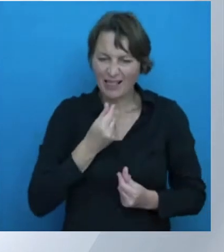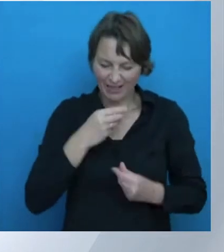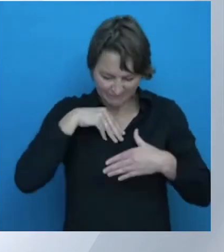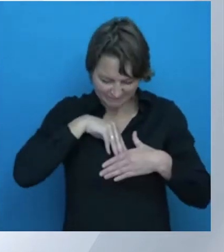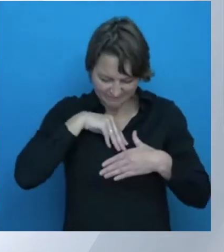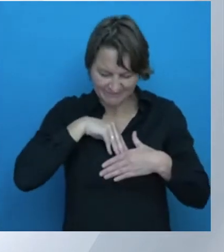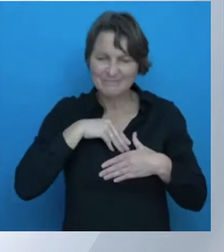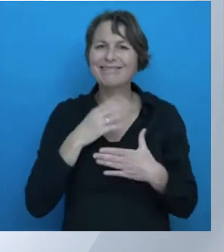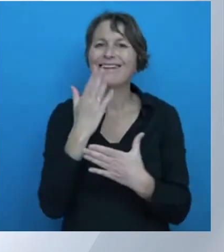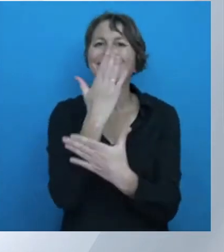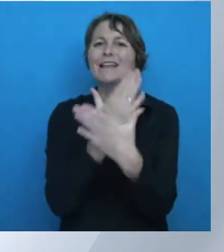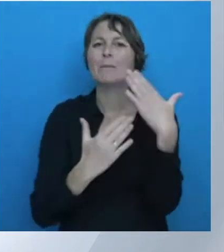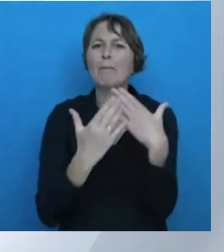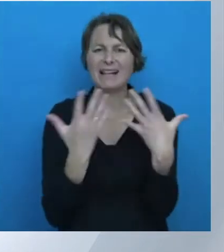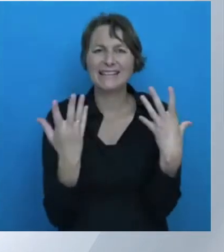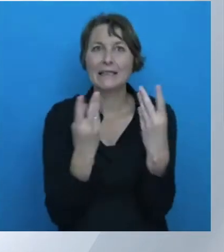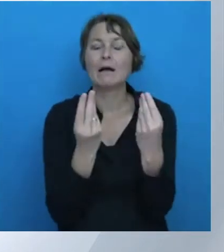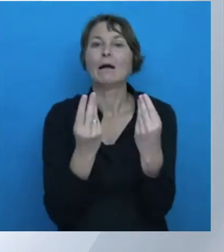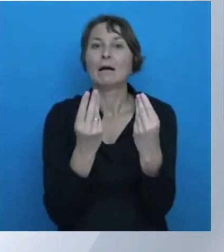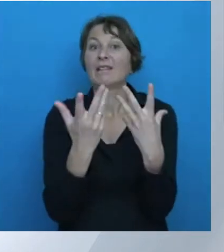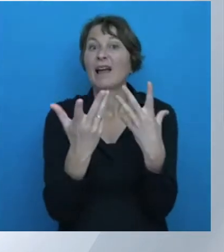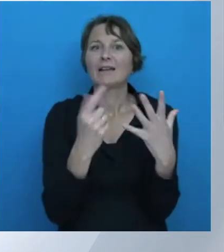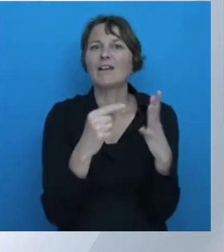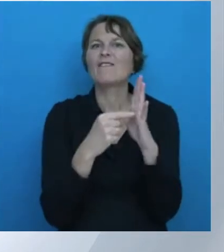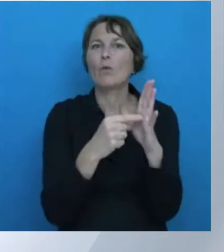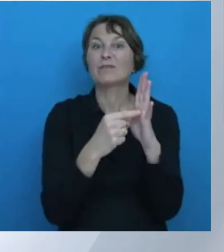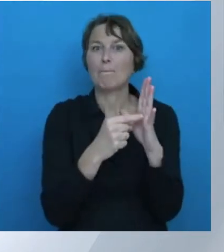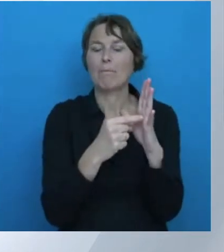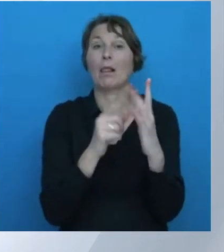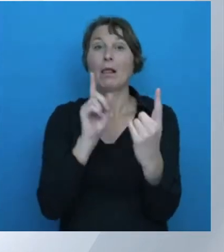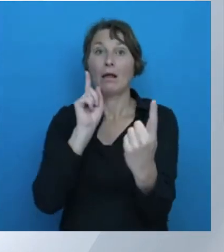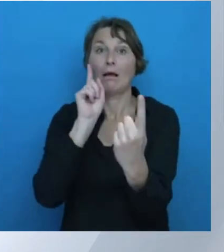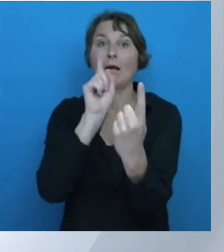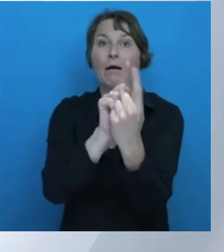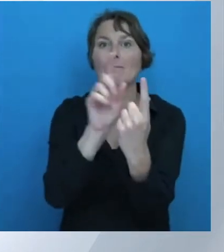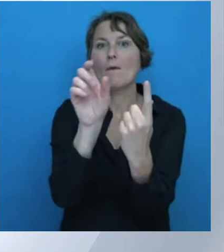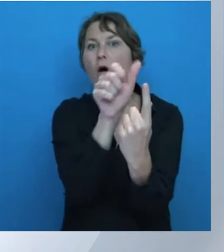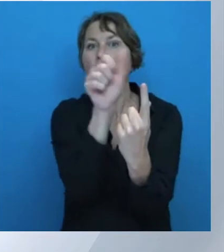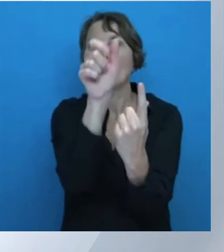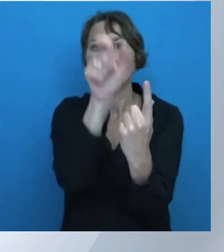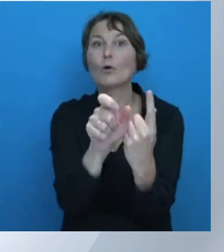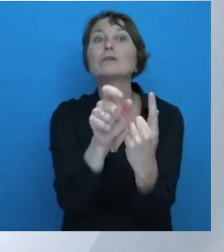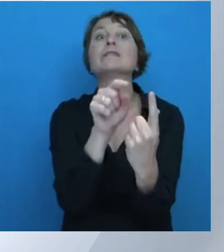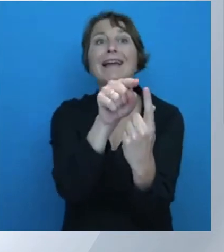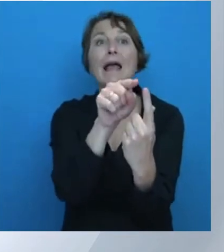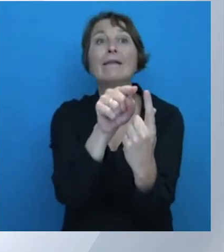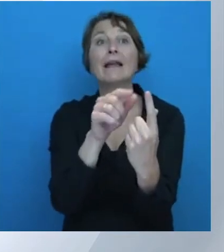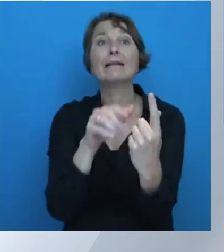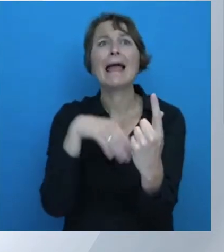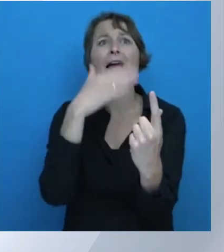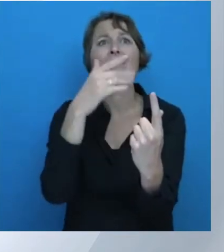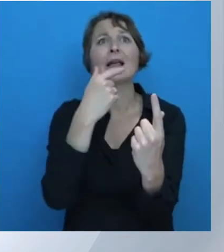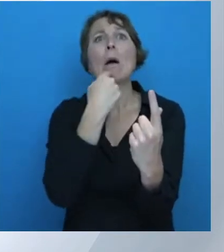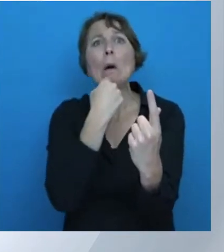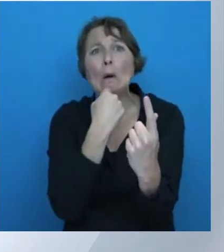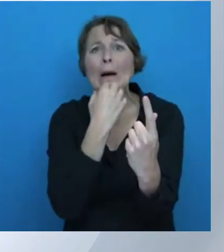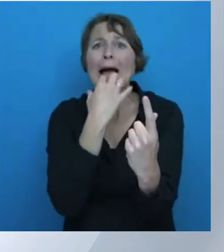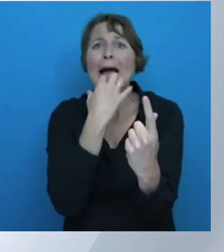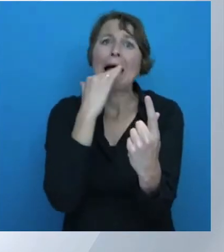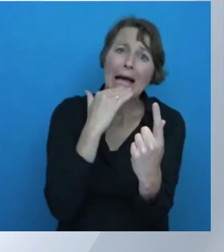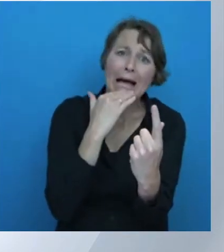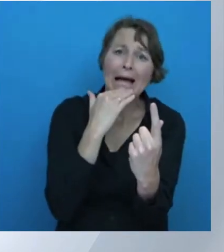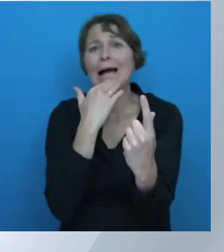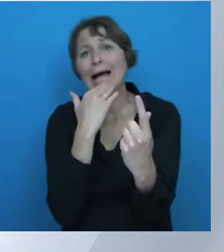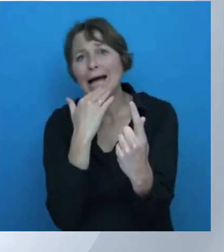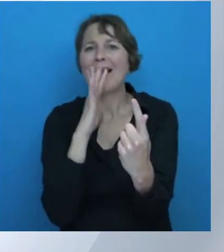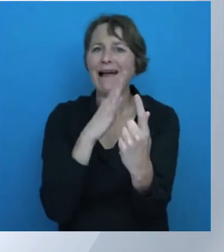human interaction that the bolt-on was created after the fact. So now that we've got the definition of accessibility